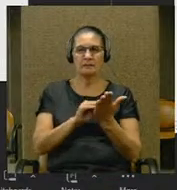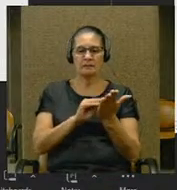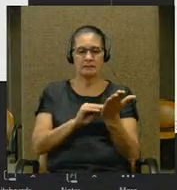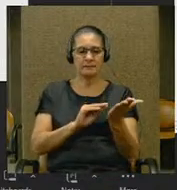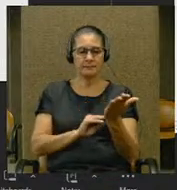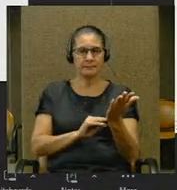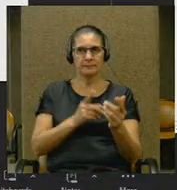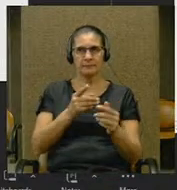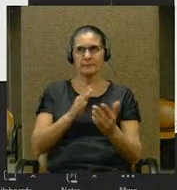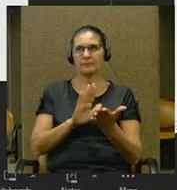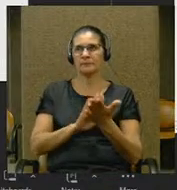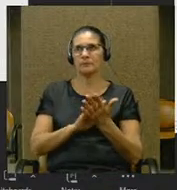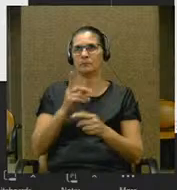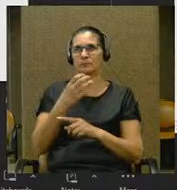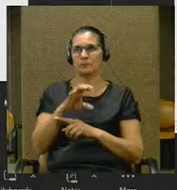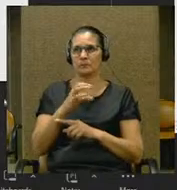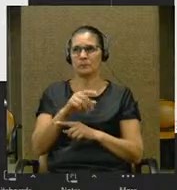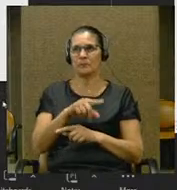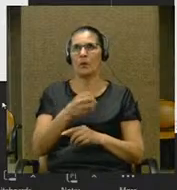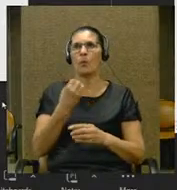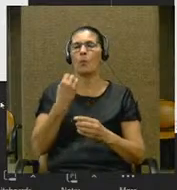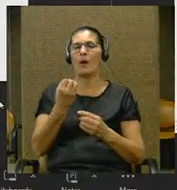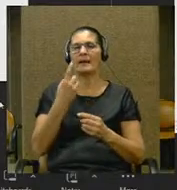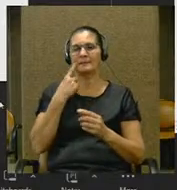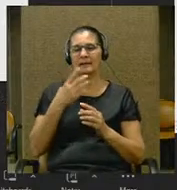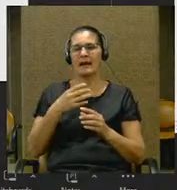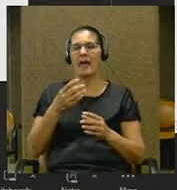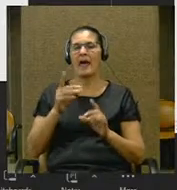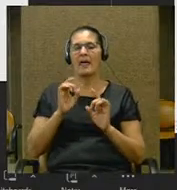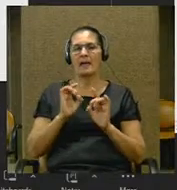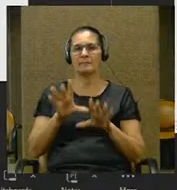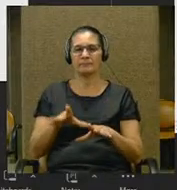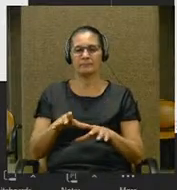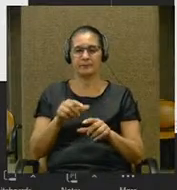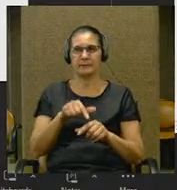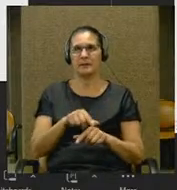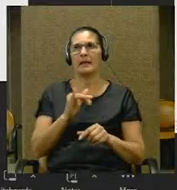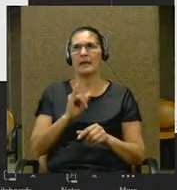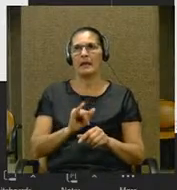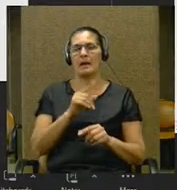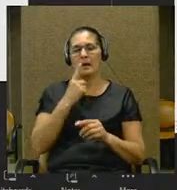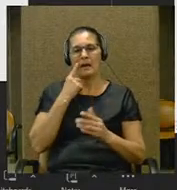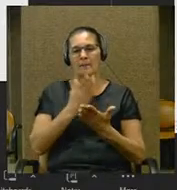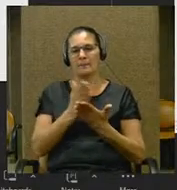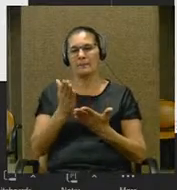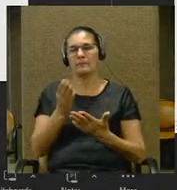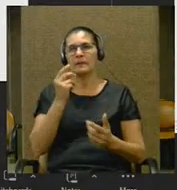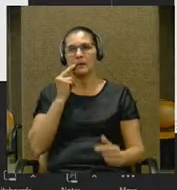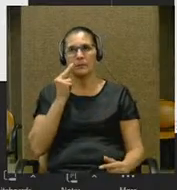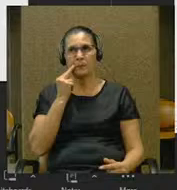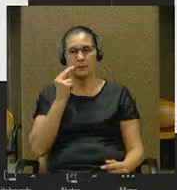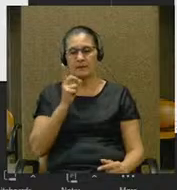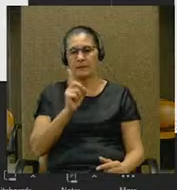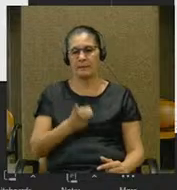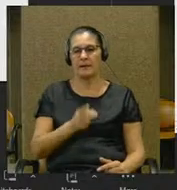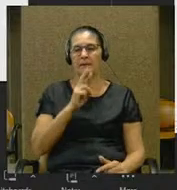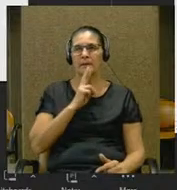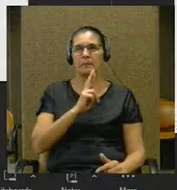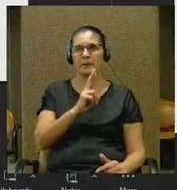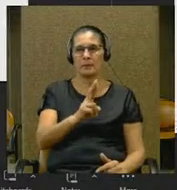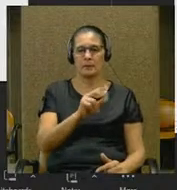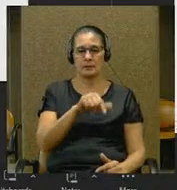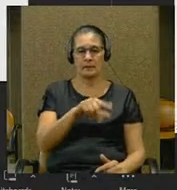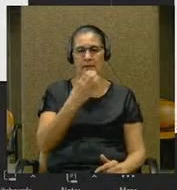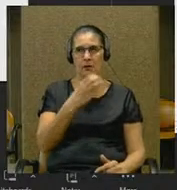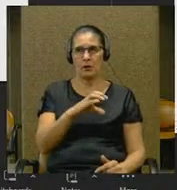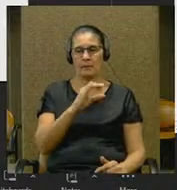the epidemiology and the distribution of the problem, British Columbia's response, and then the way